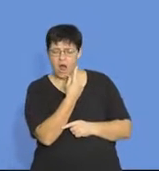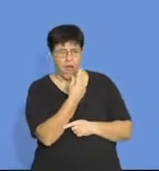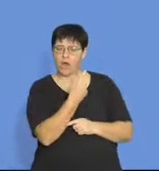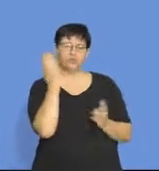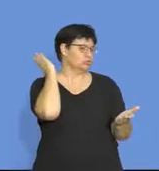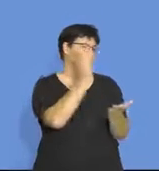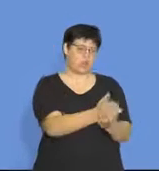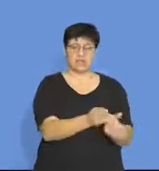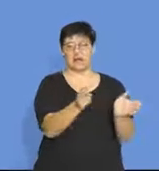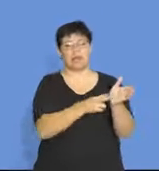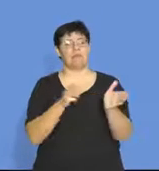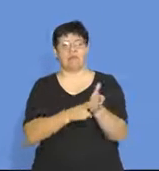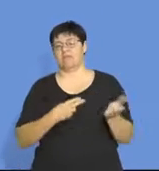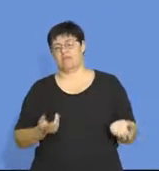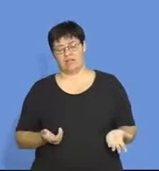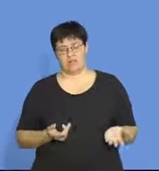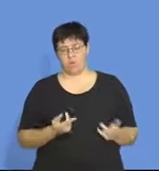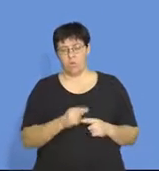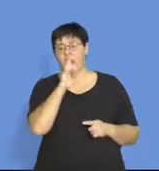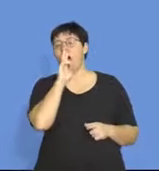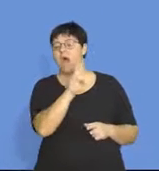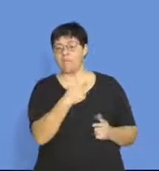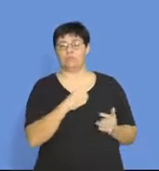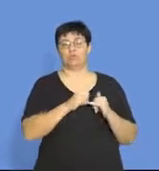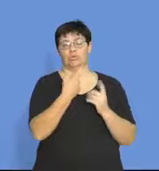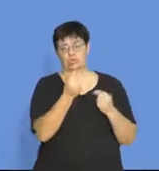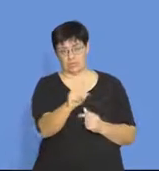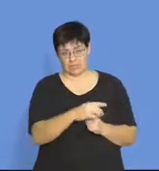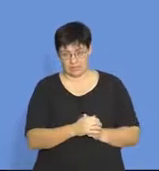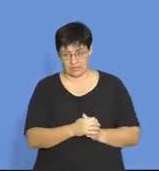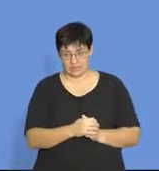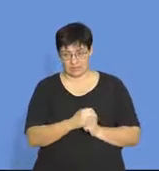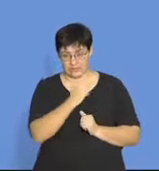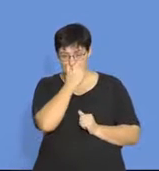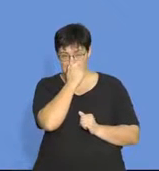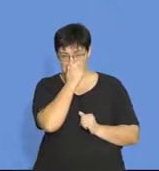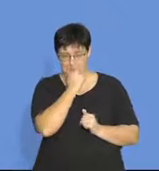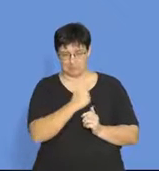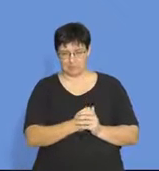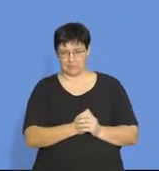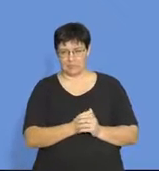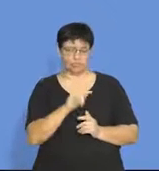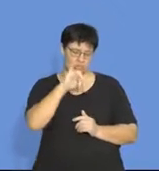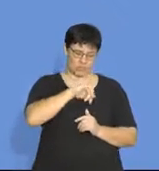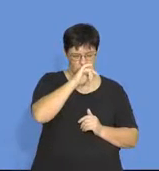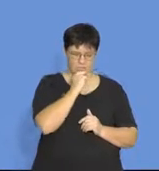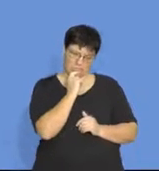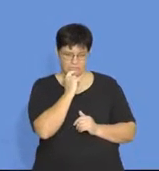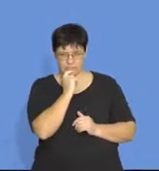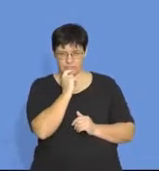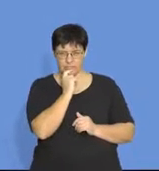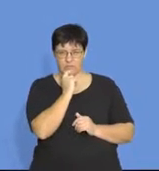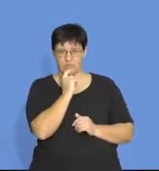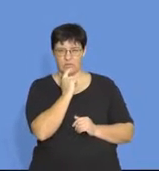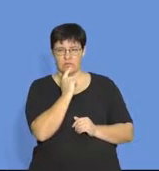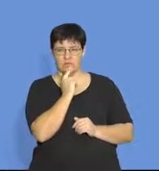equations, just go straight to labeling them so that you can see what you are trying to do. Now, I will take one of the